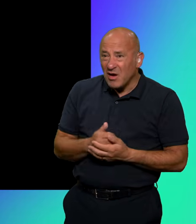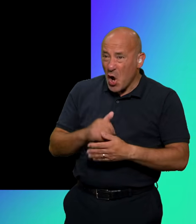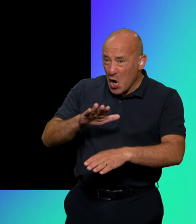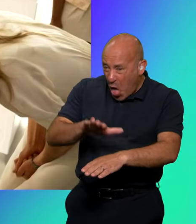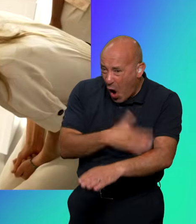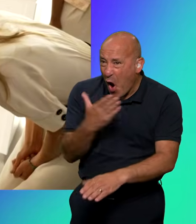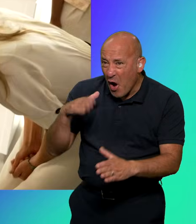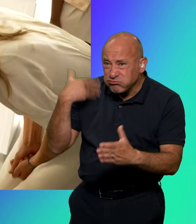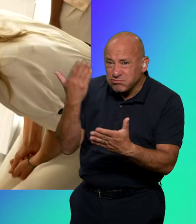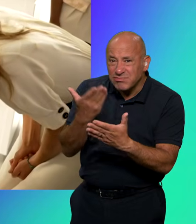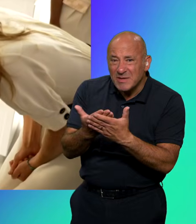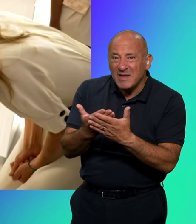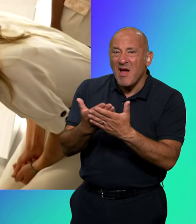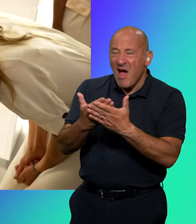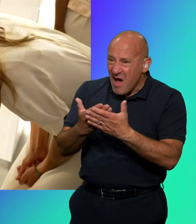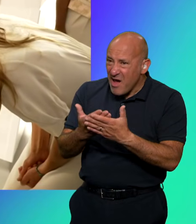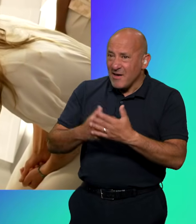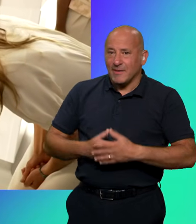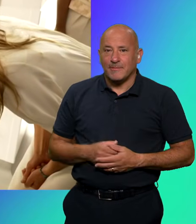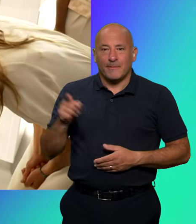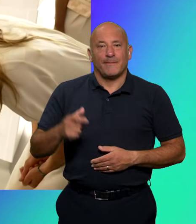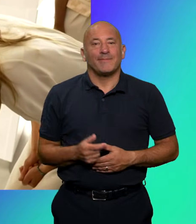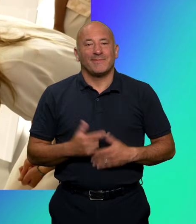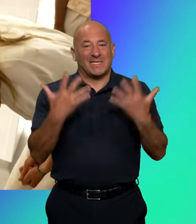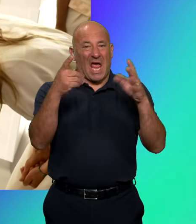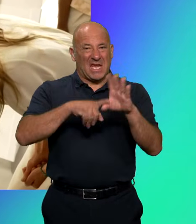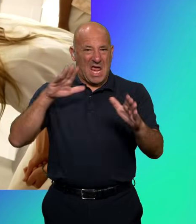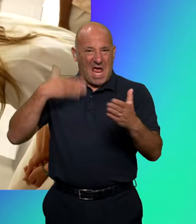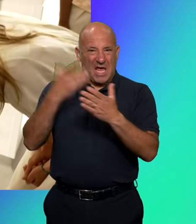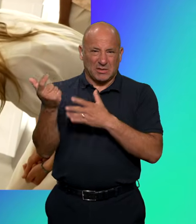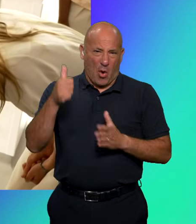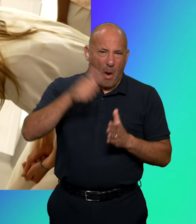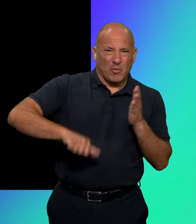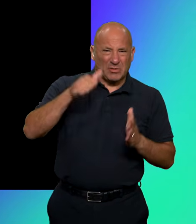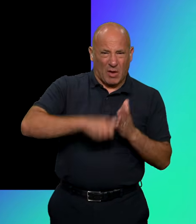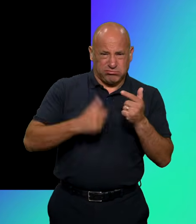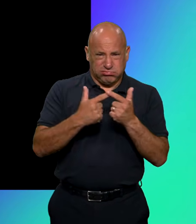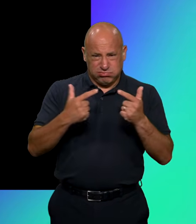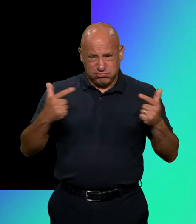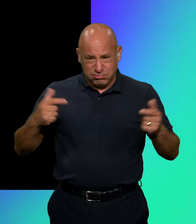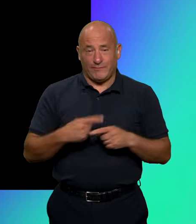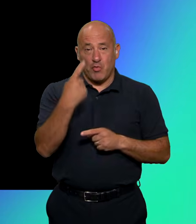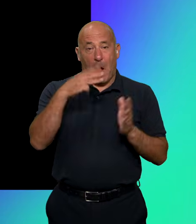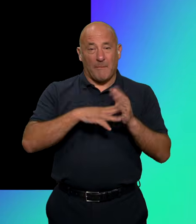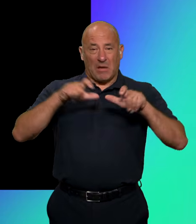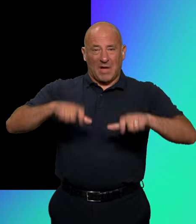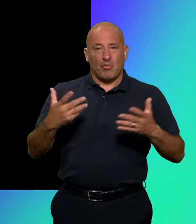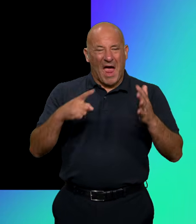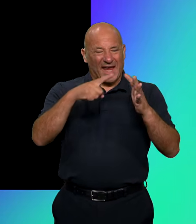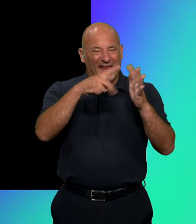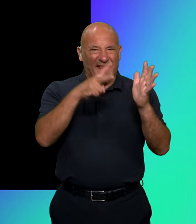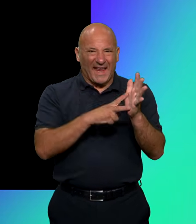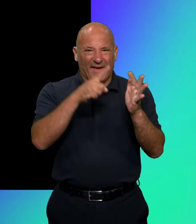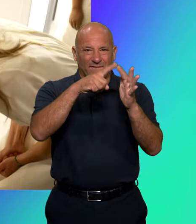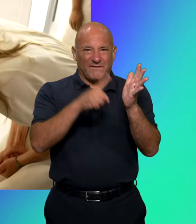long time? A long time. Over the last 10 years, he's had lots of operations and has spent the past month at Evelina